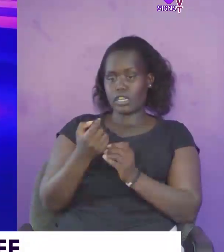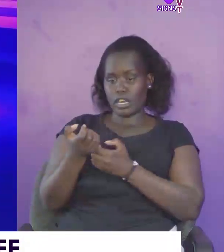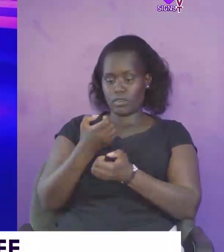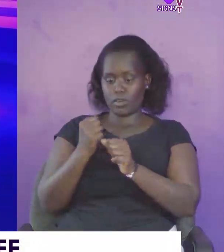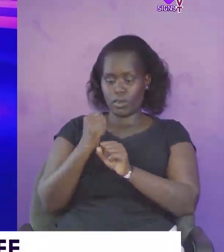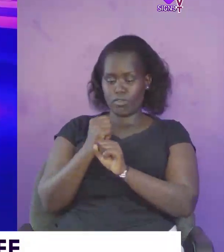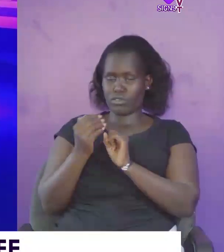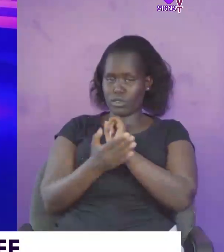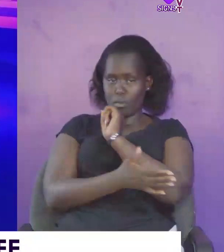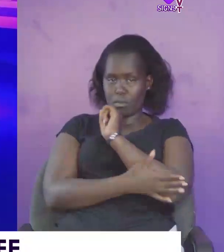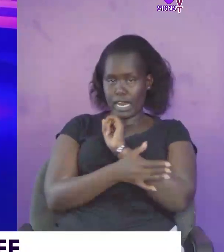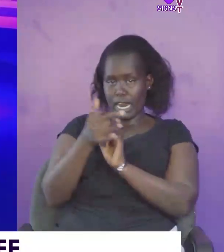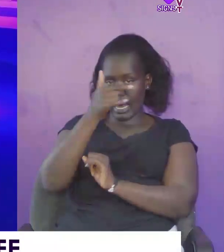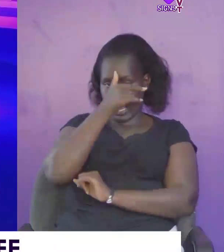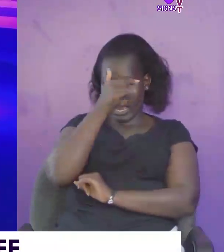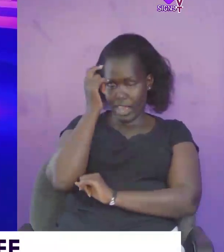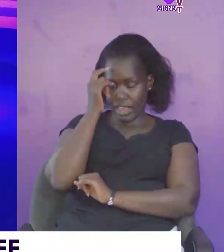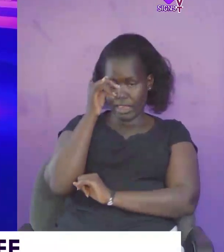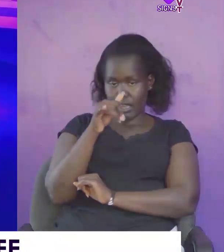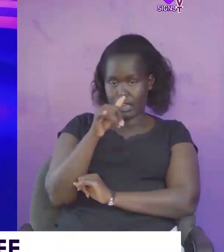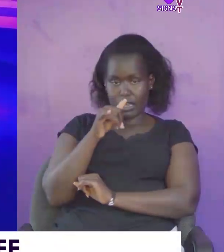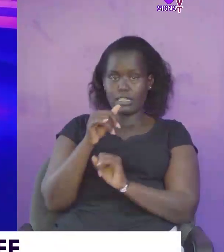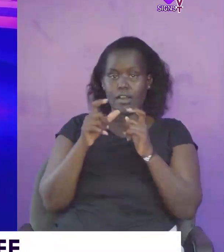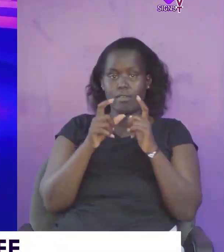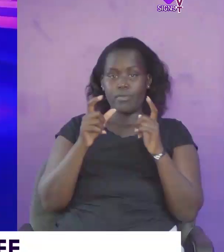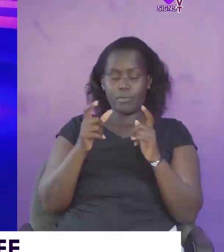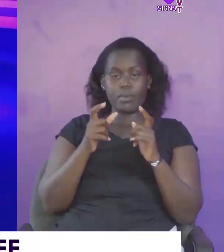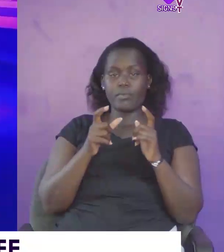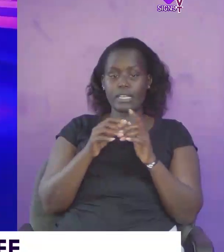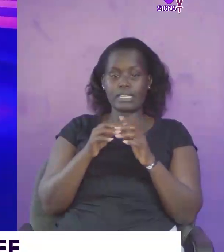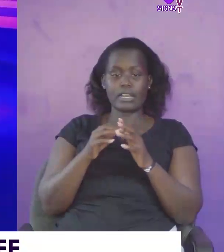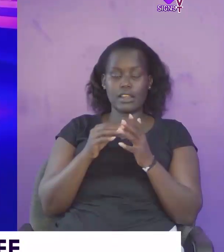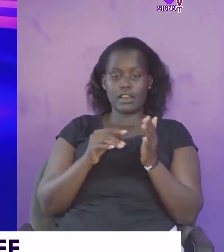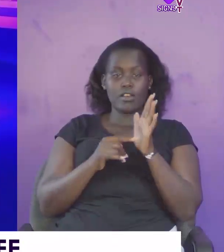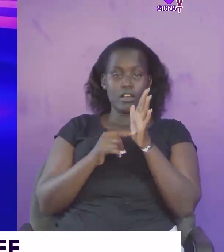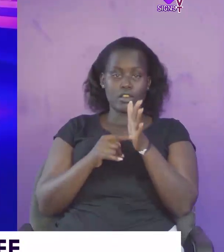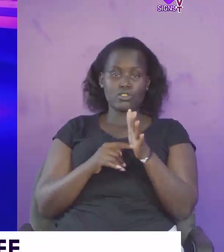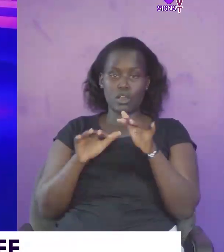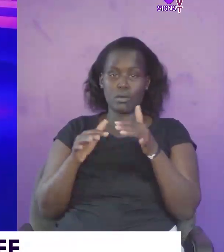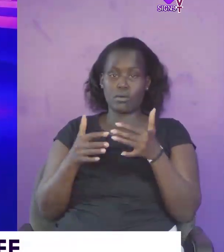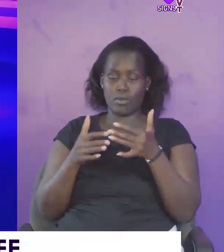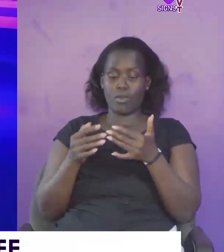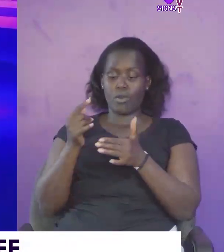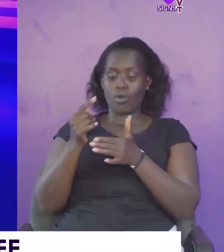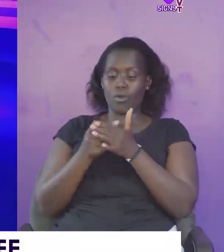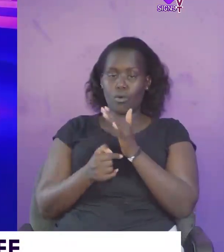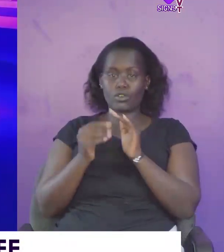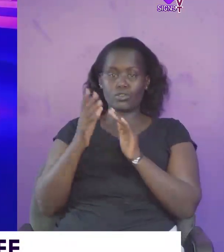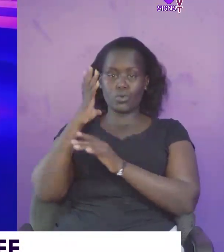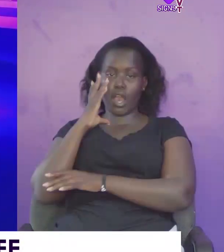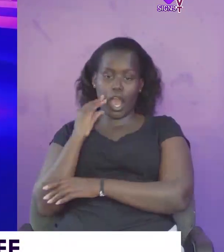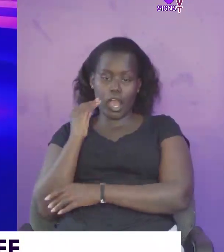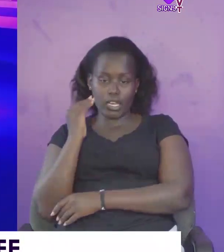poor, and I think that one, on the larger scale, I think it is an exposition of even what we are